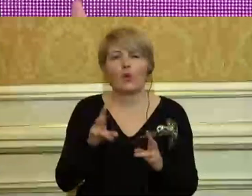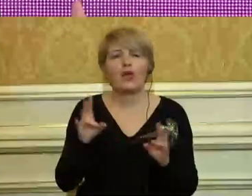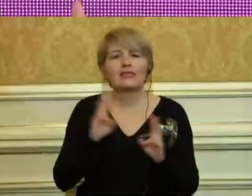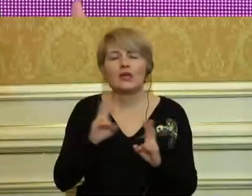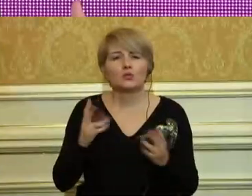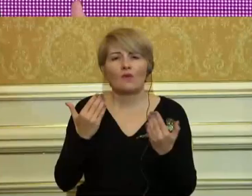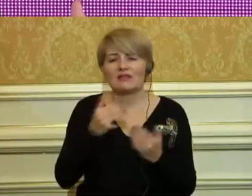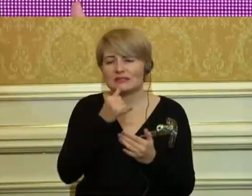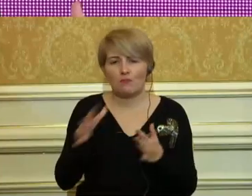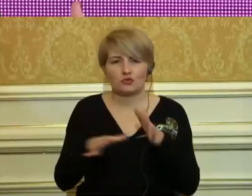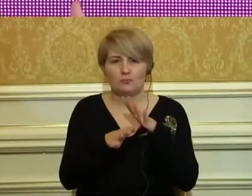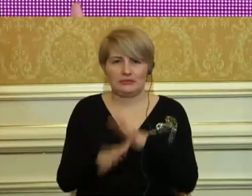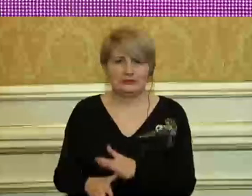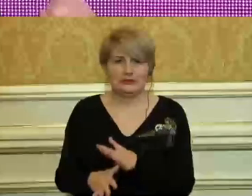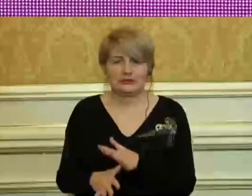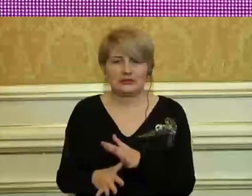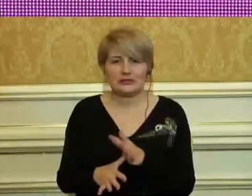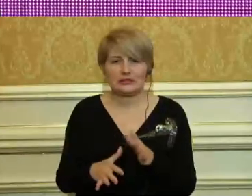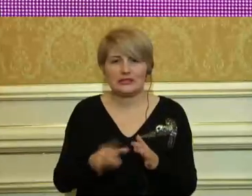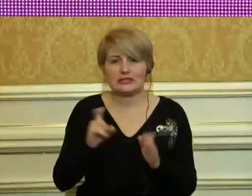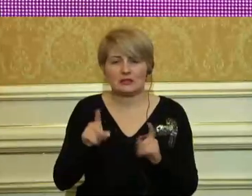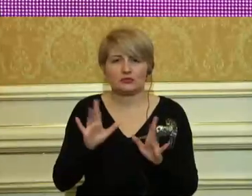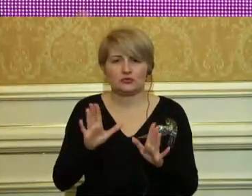scared, because none of